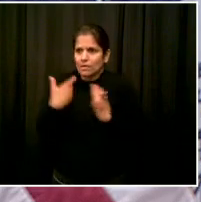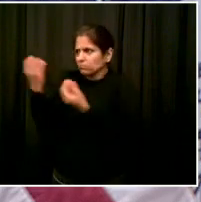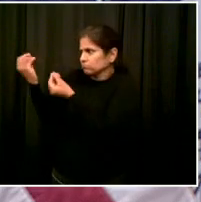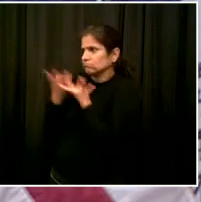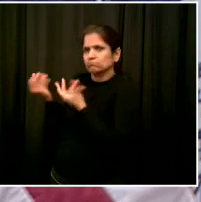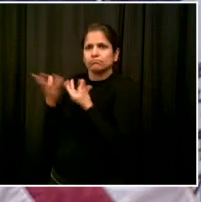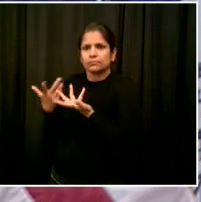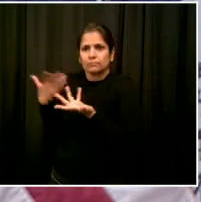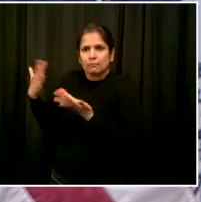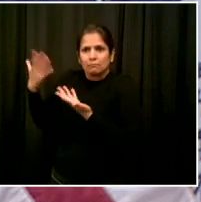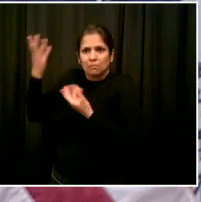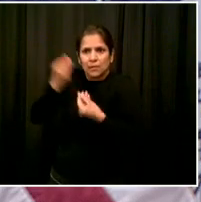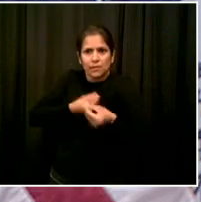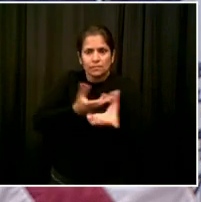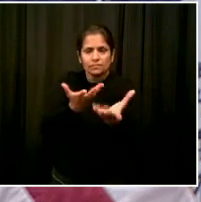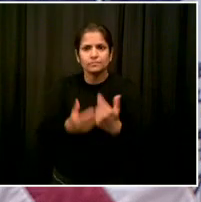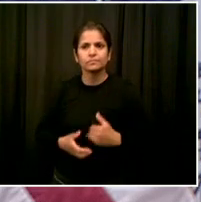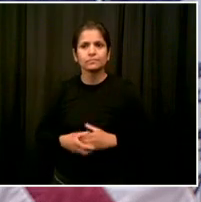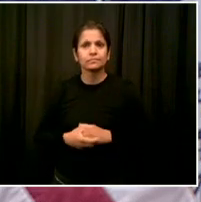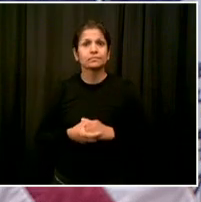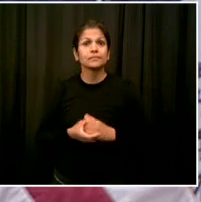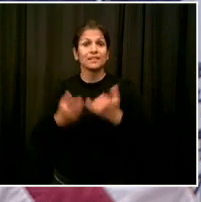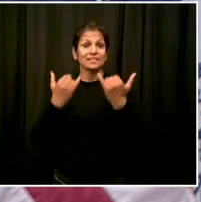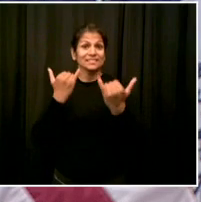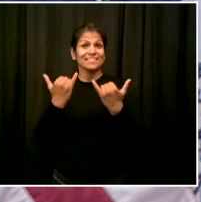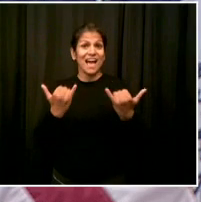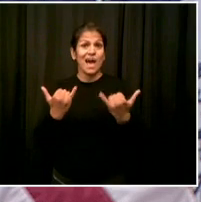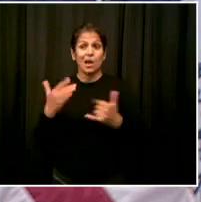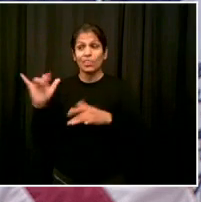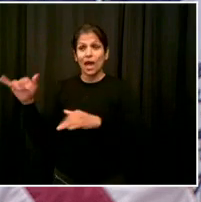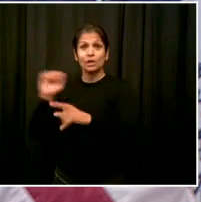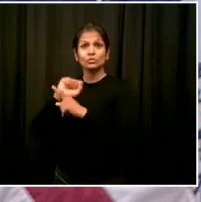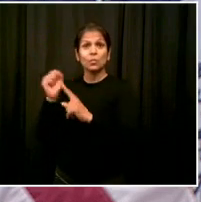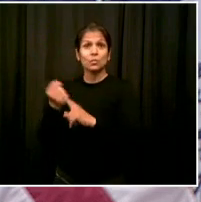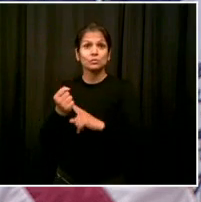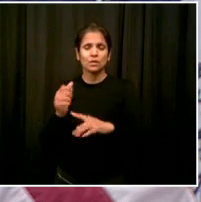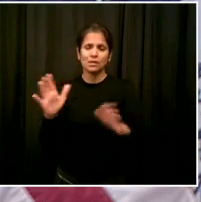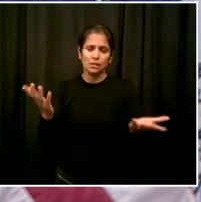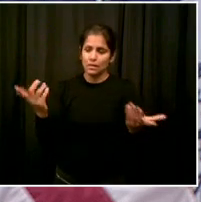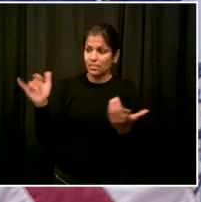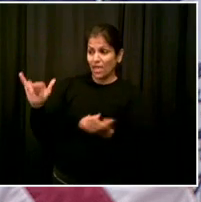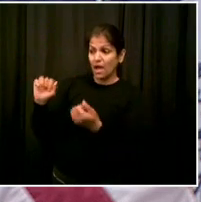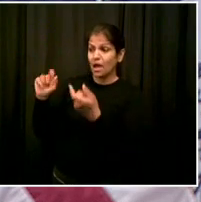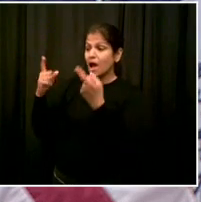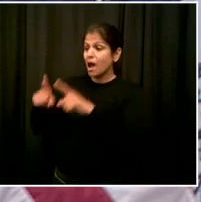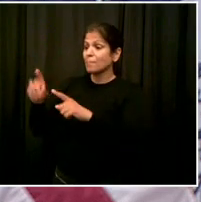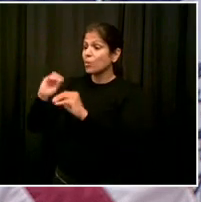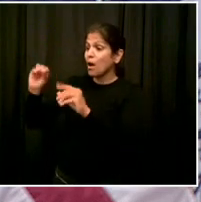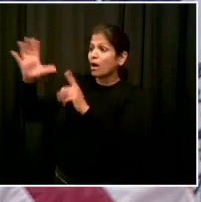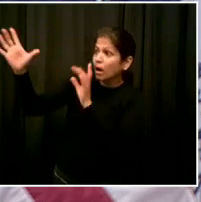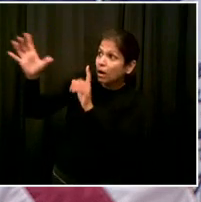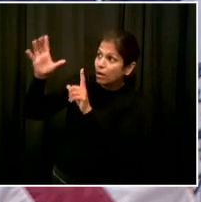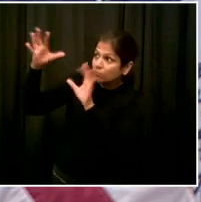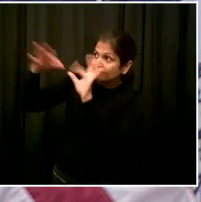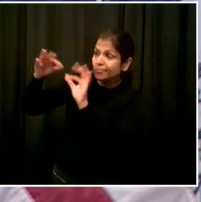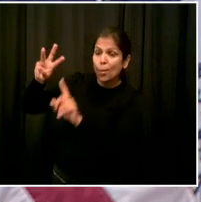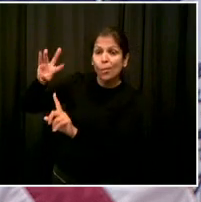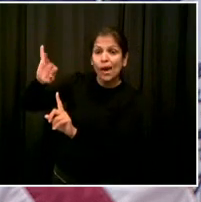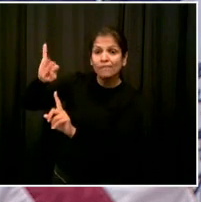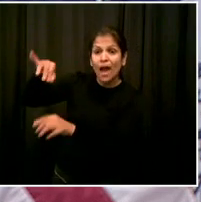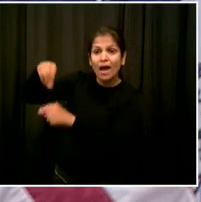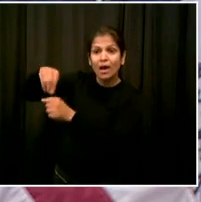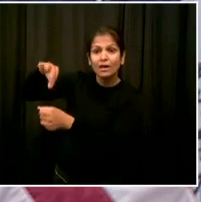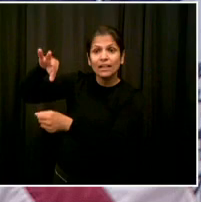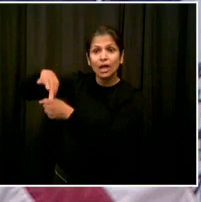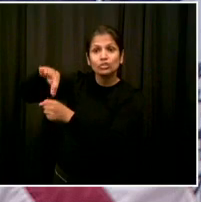we assume each year there will be problems at poll sites. And we assume that there will be mistakes. I don't want that. I want us to